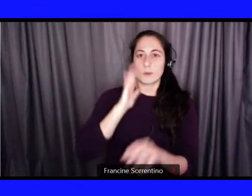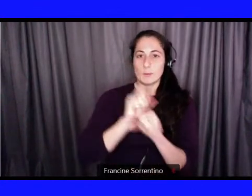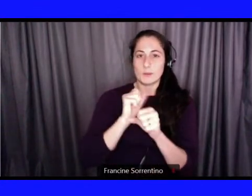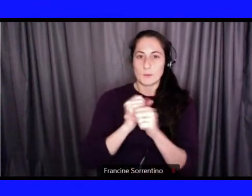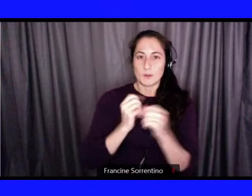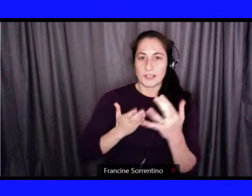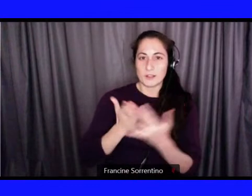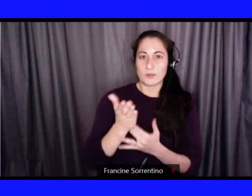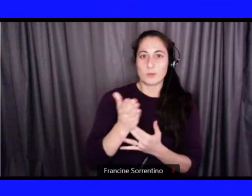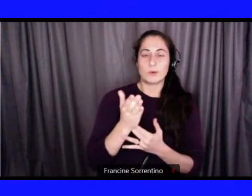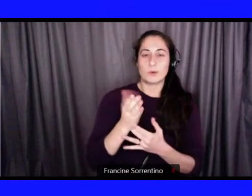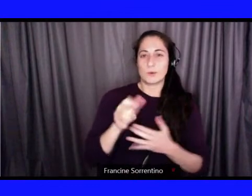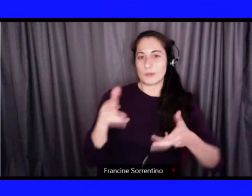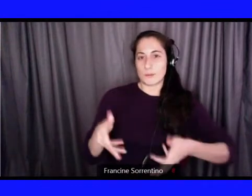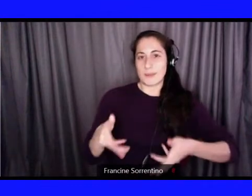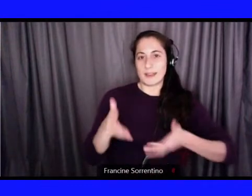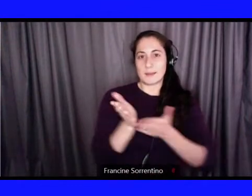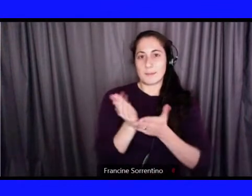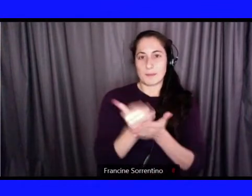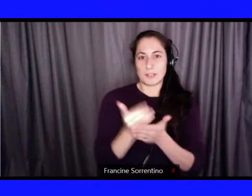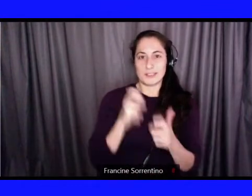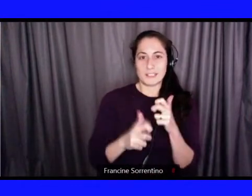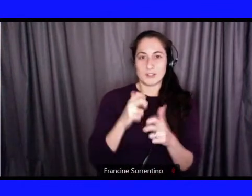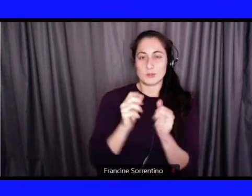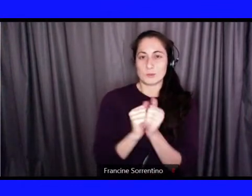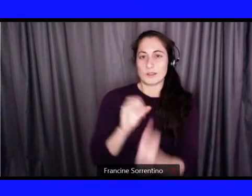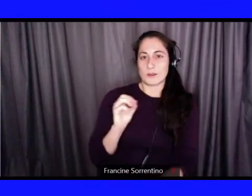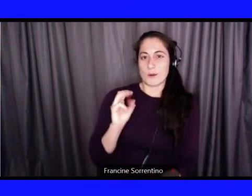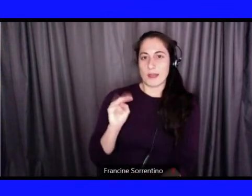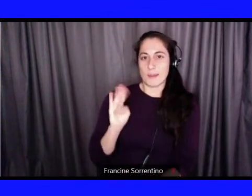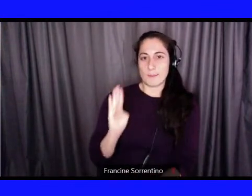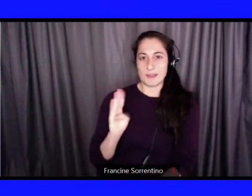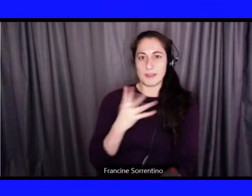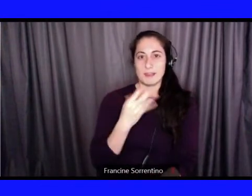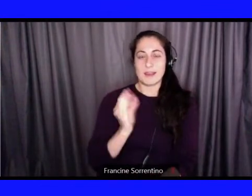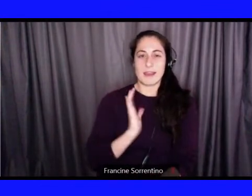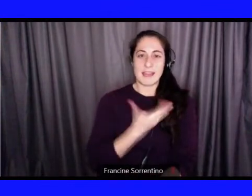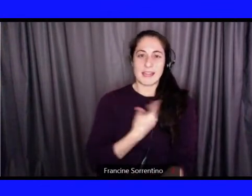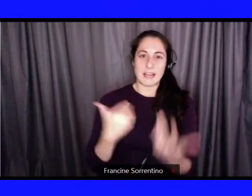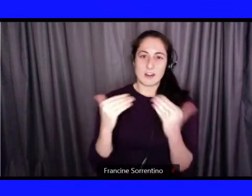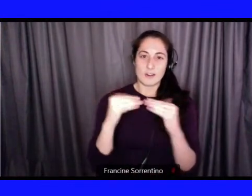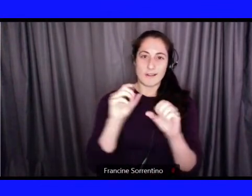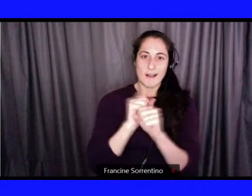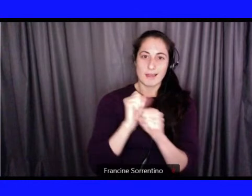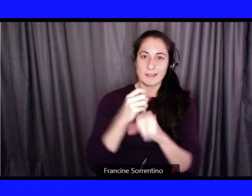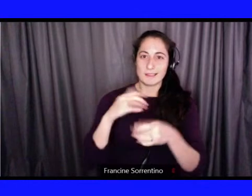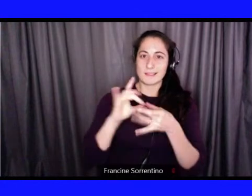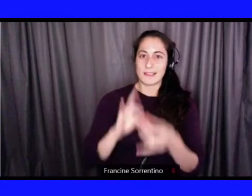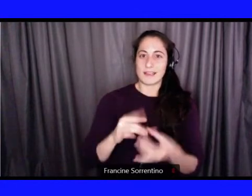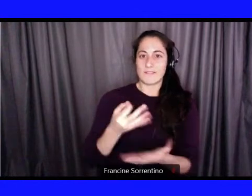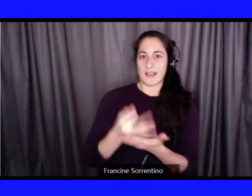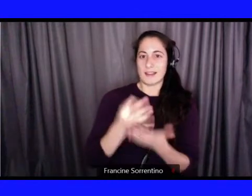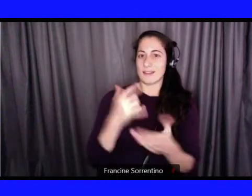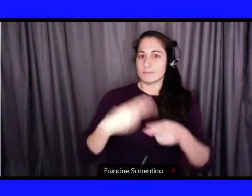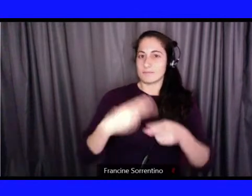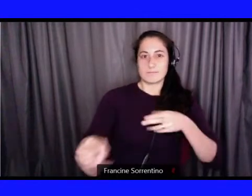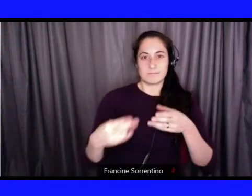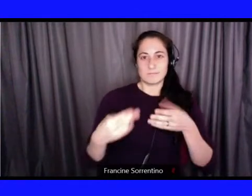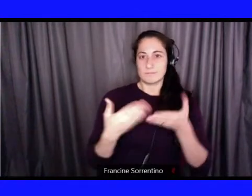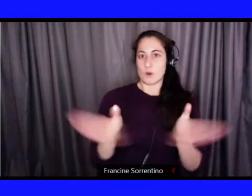mayor-elect verbalized any plans for balancing the budget? I think we have a bit of a deficit.